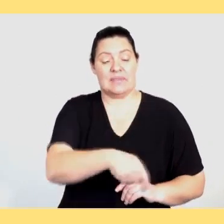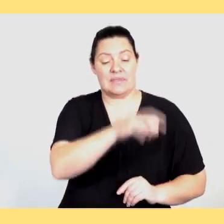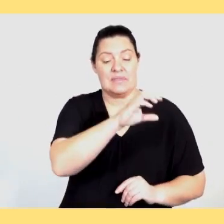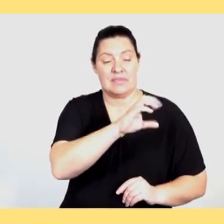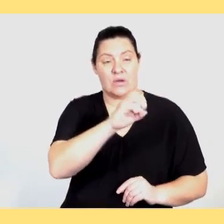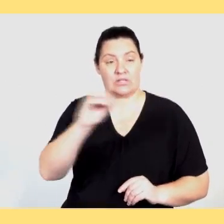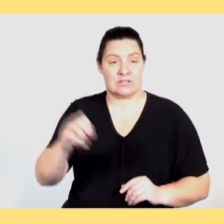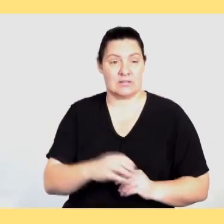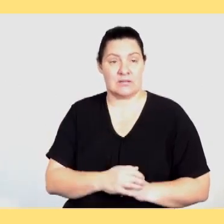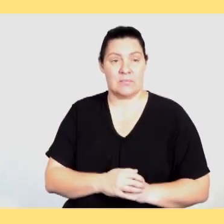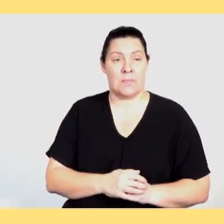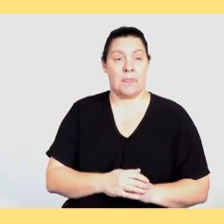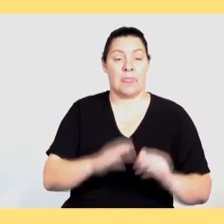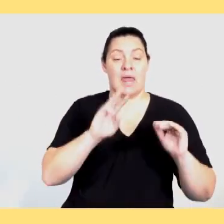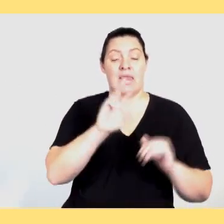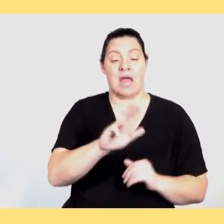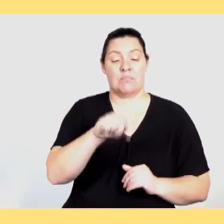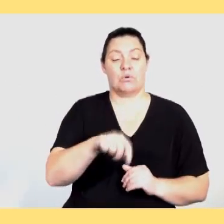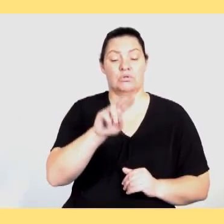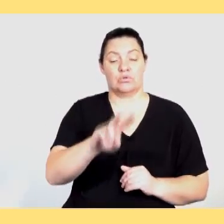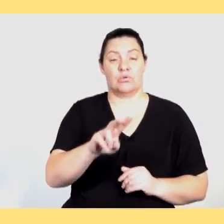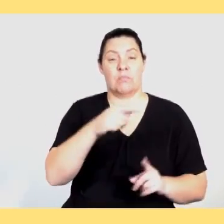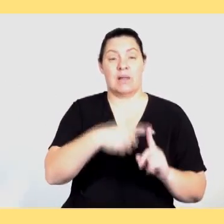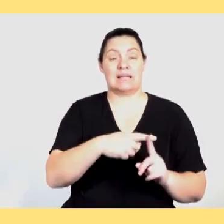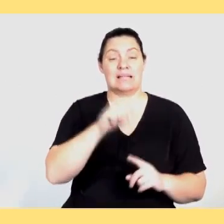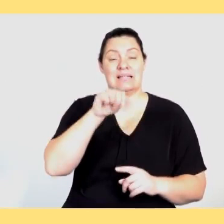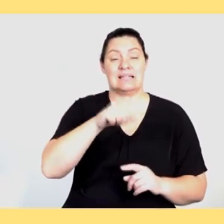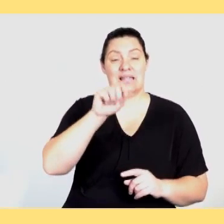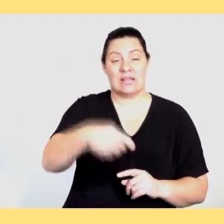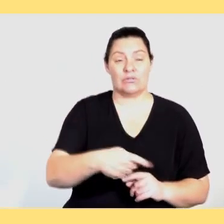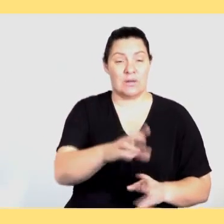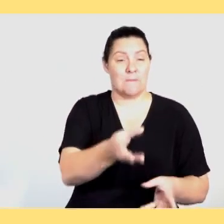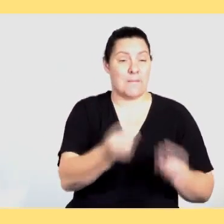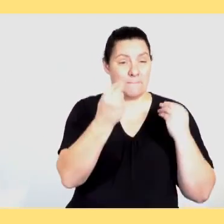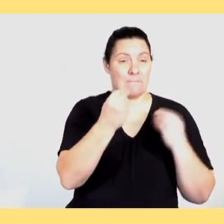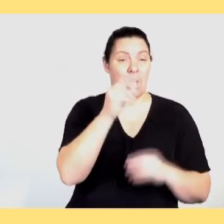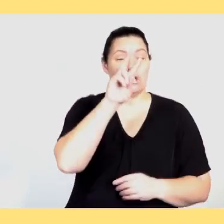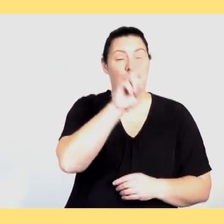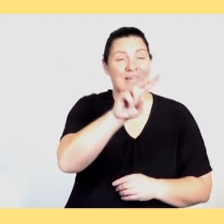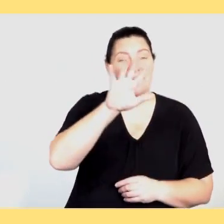16,000. 9.2 plus 16,000. How much do we get?